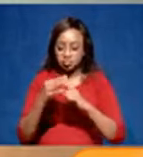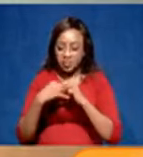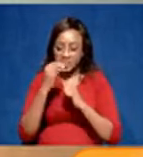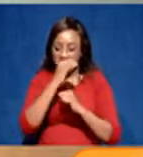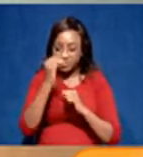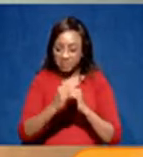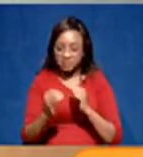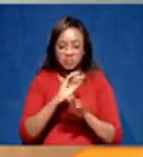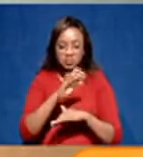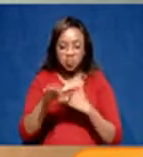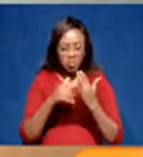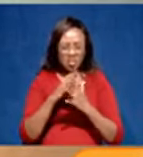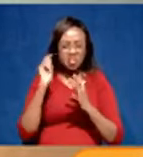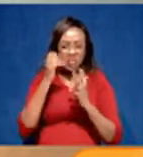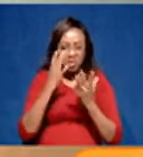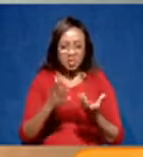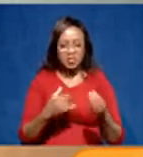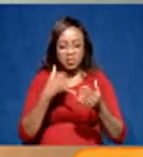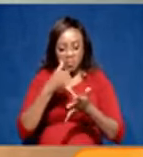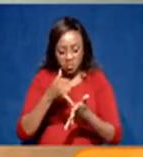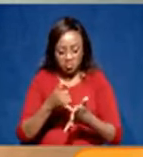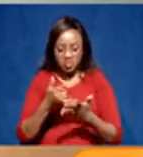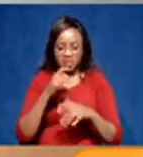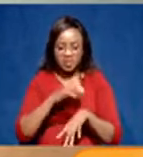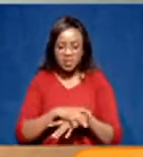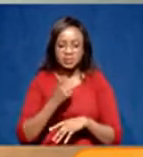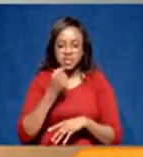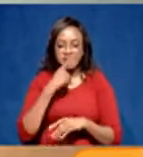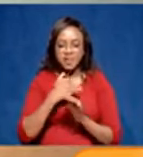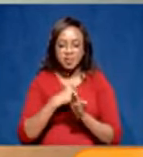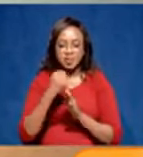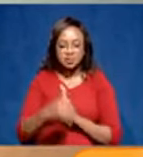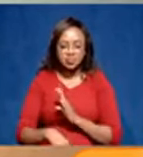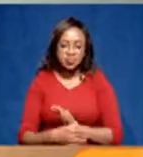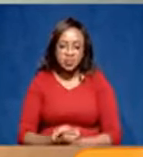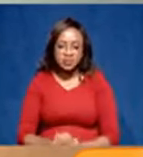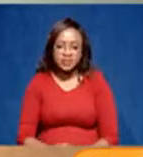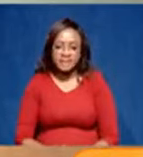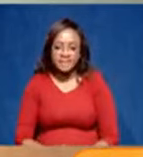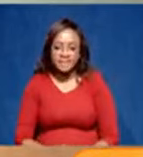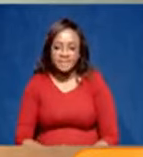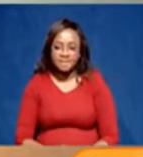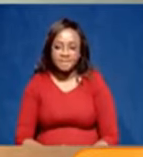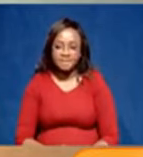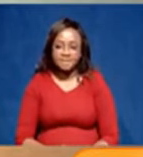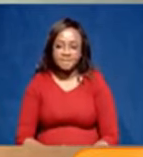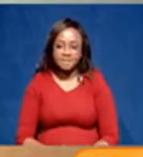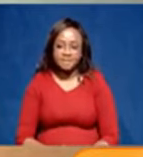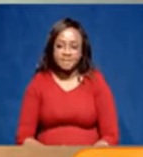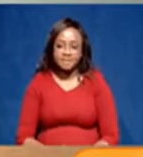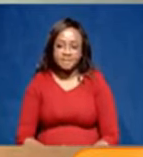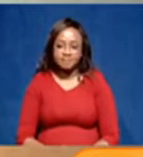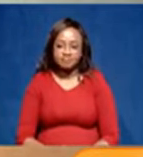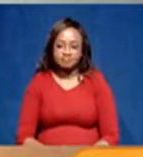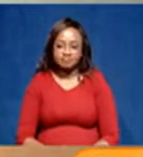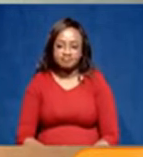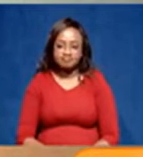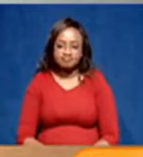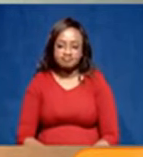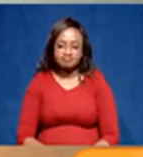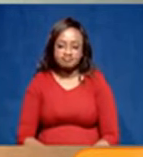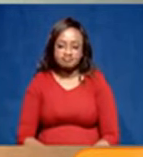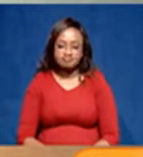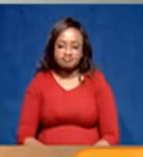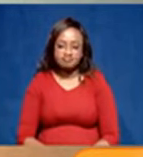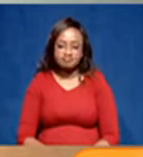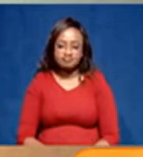Kenyans now get into the fold of having medical insurance. That is issue number one. Issue number two, NHIF